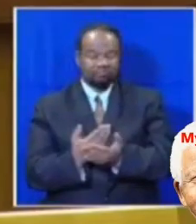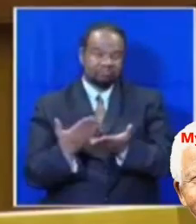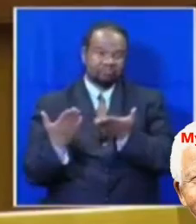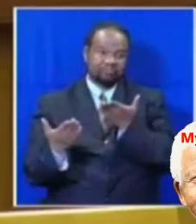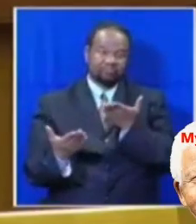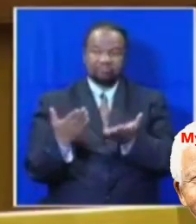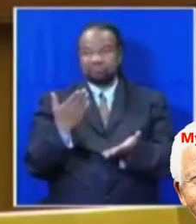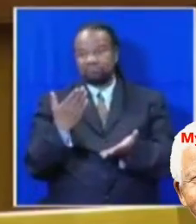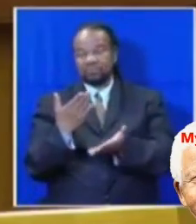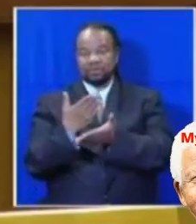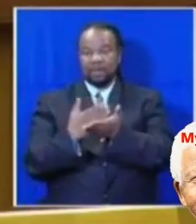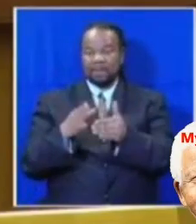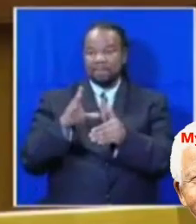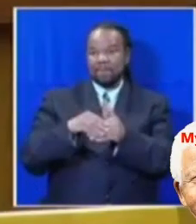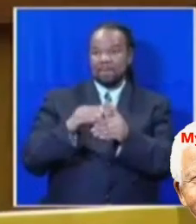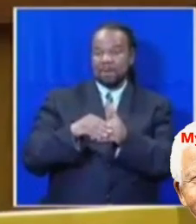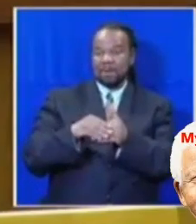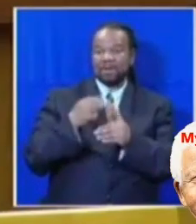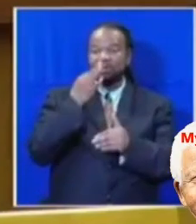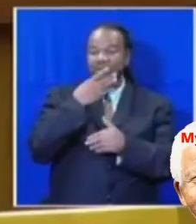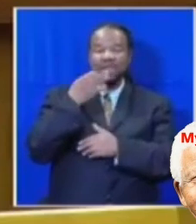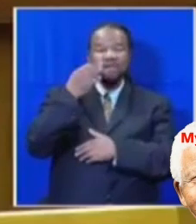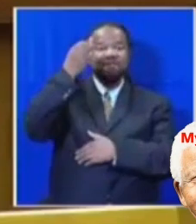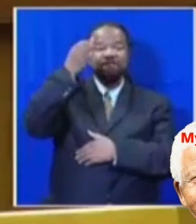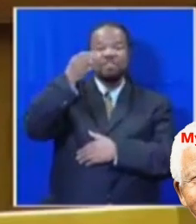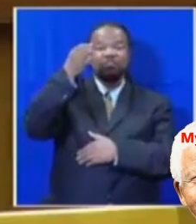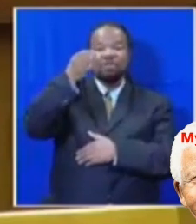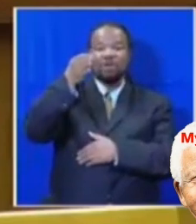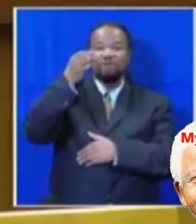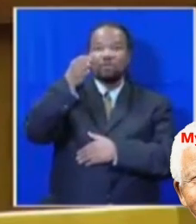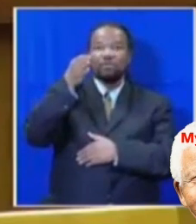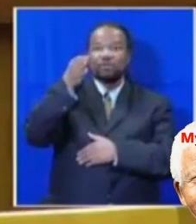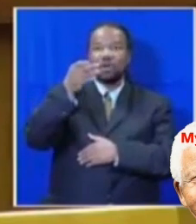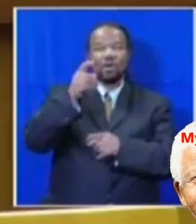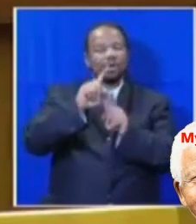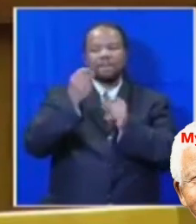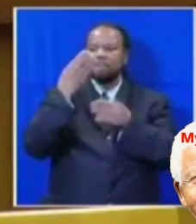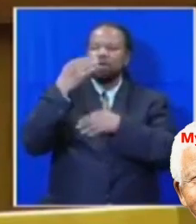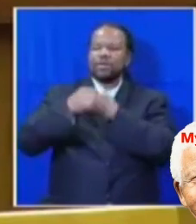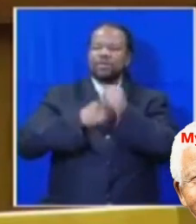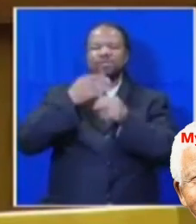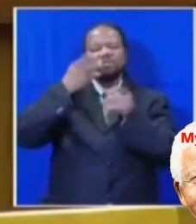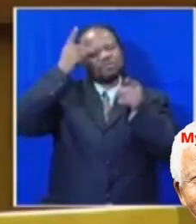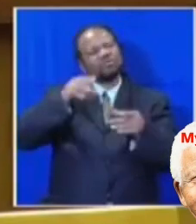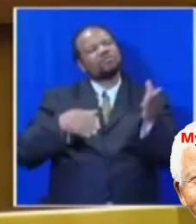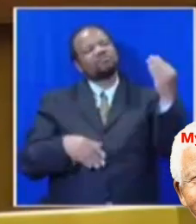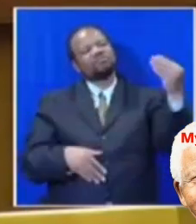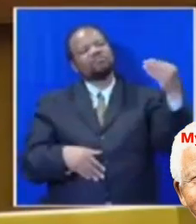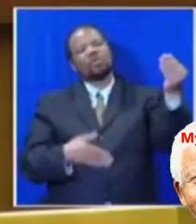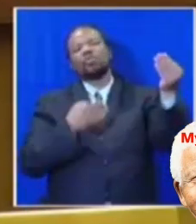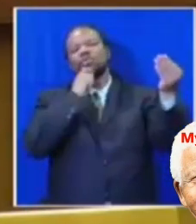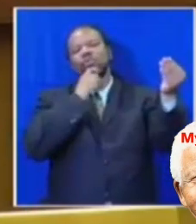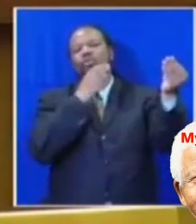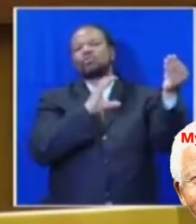talk about is a future that we decided upon many years ago.